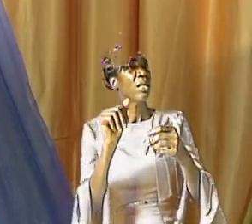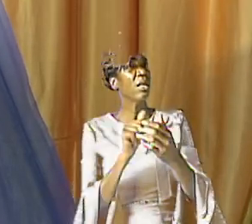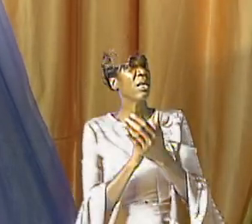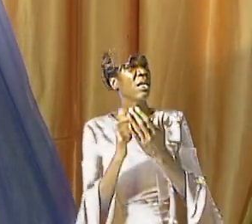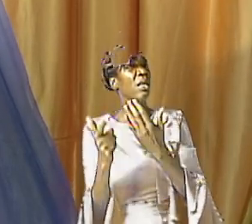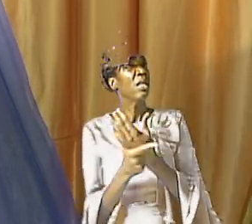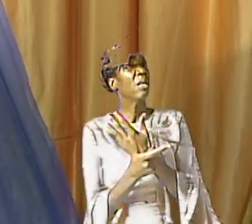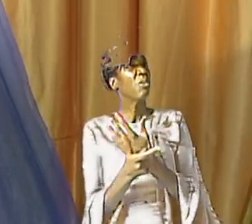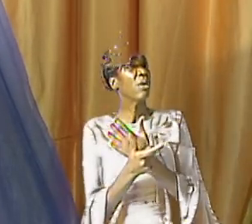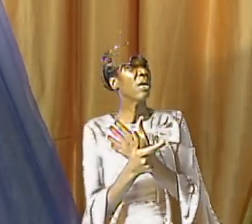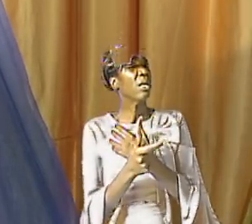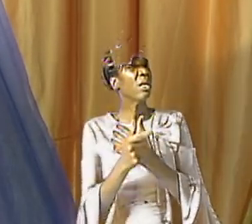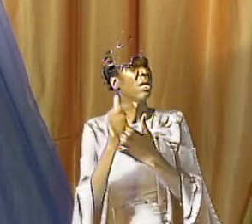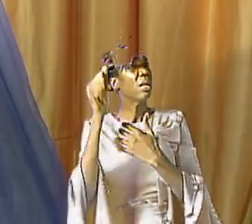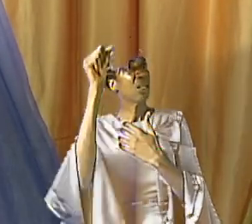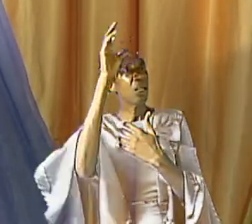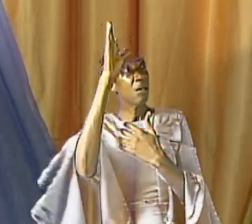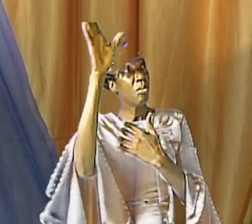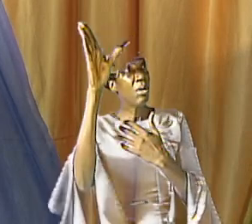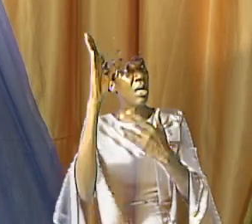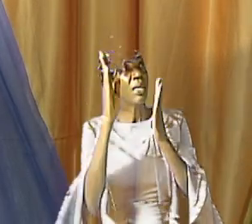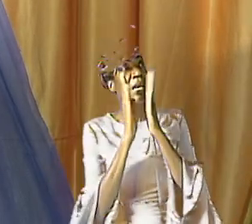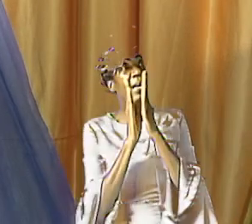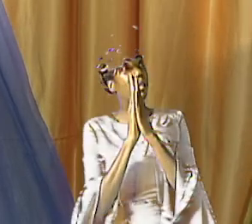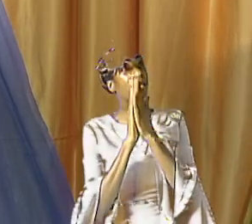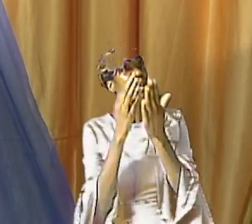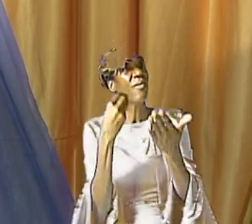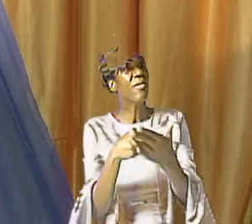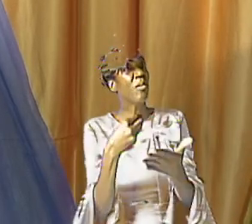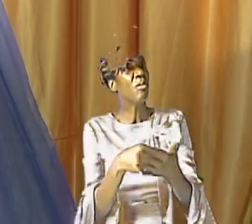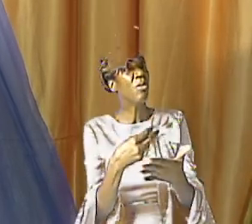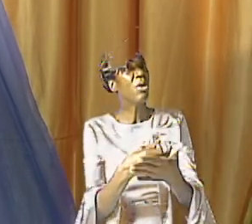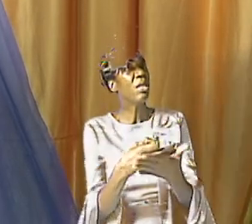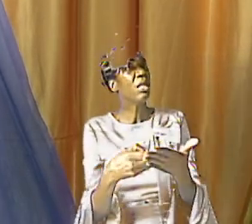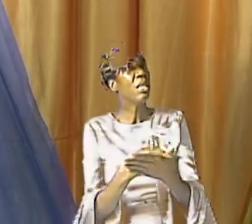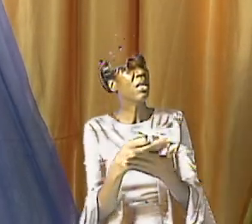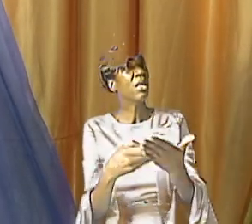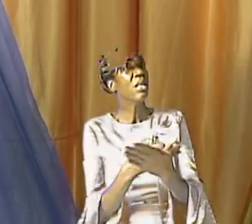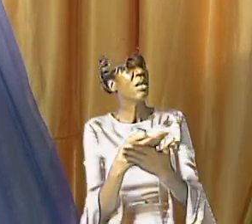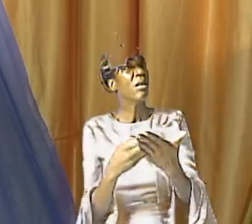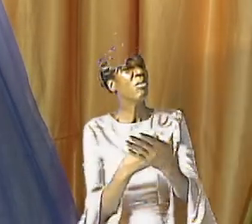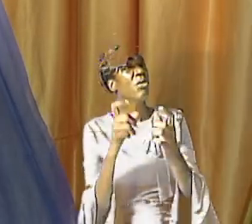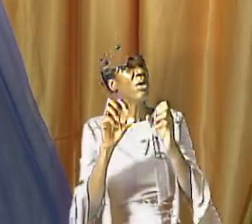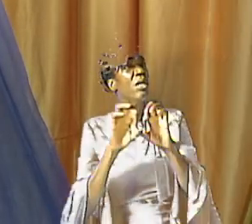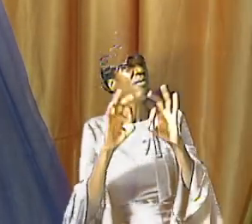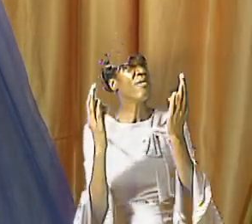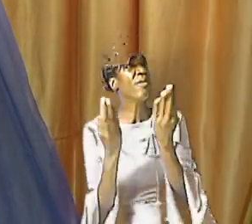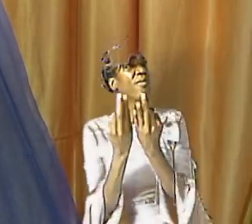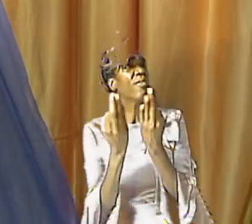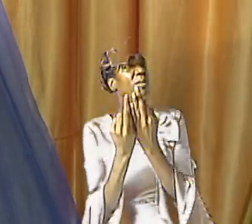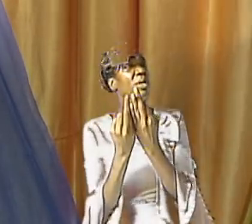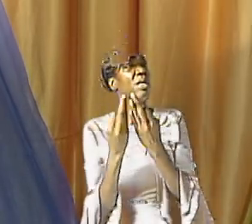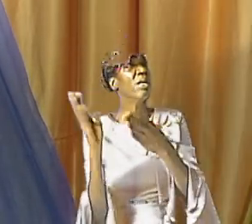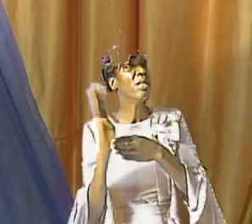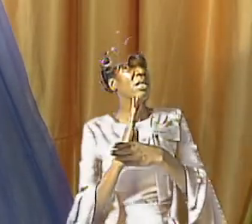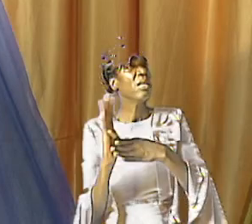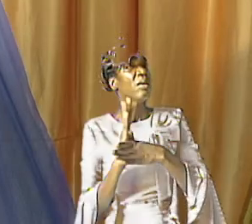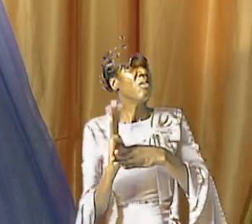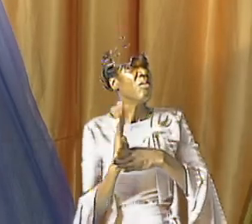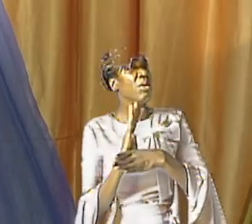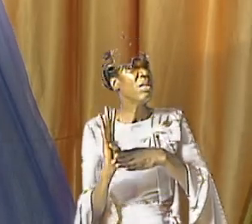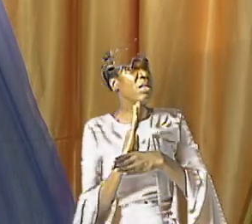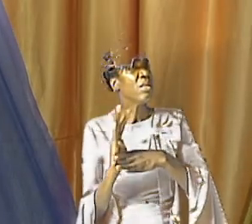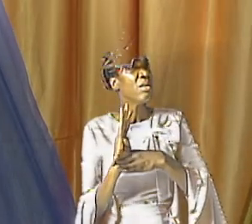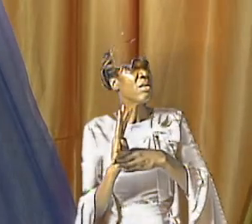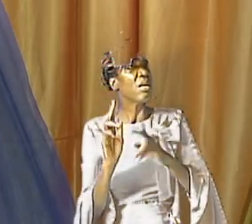Andrew Collins is asking for a financial breakthrough for his family and that his business flourishes in his personal life